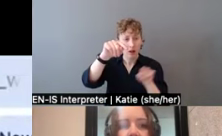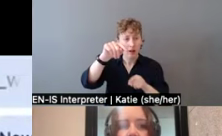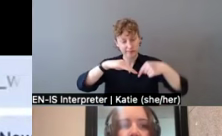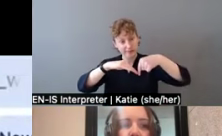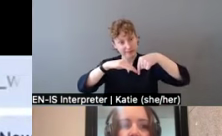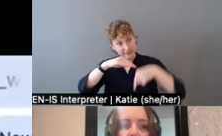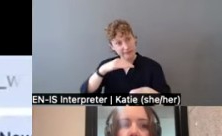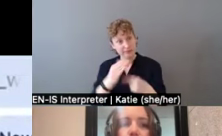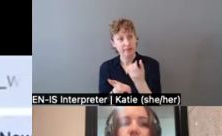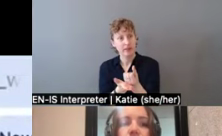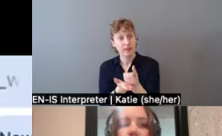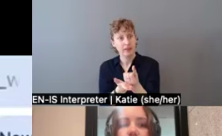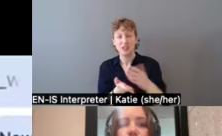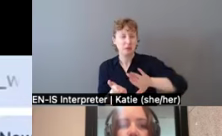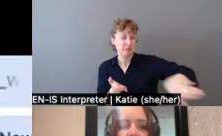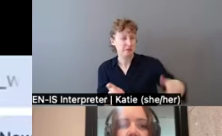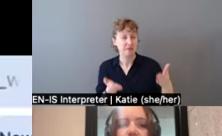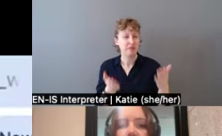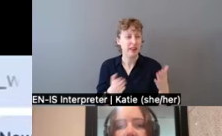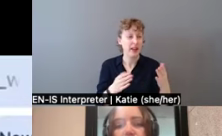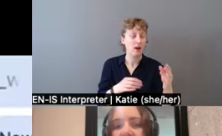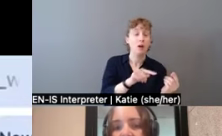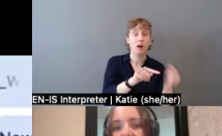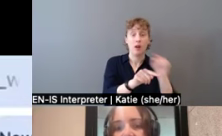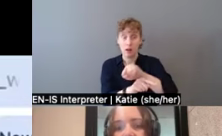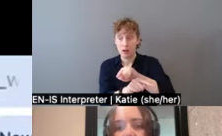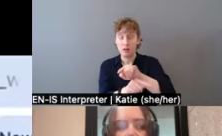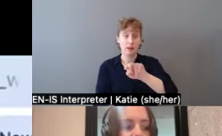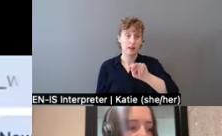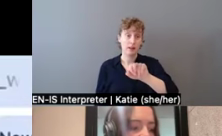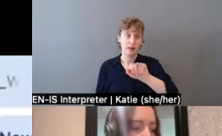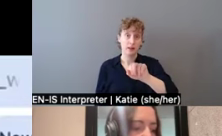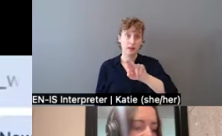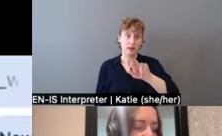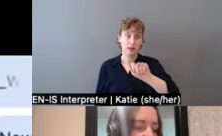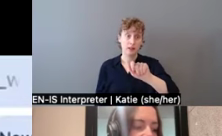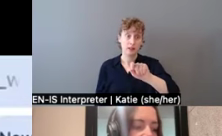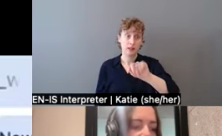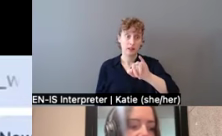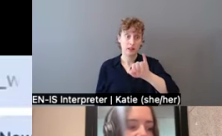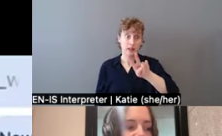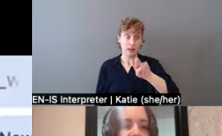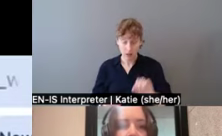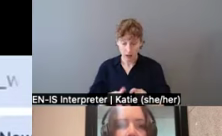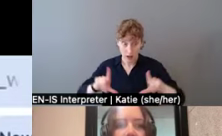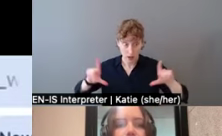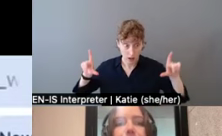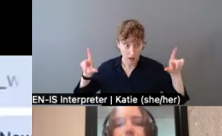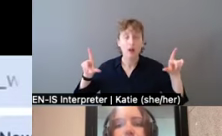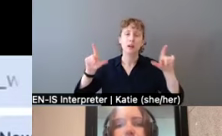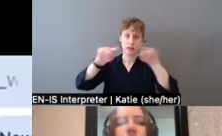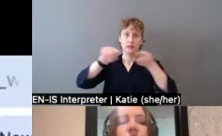but this is not very important. You have to go to narrative, and then you'll have access to the narrative application